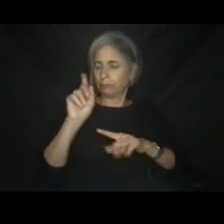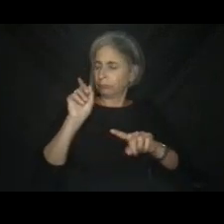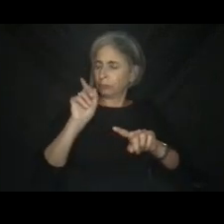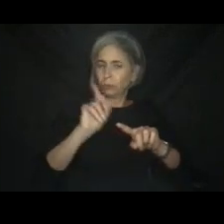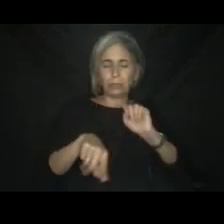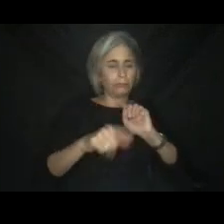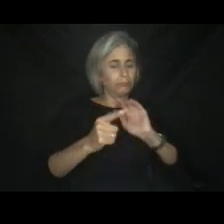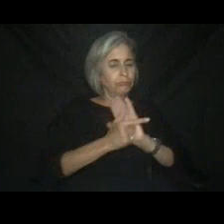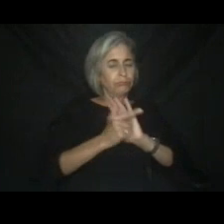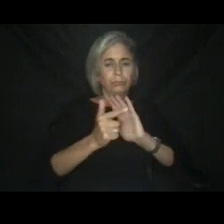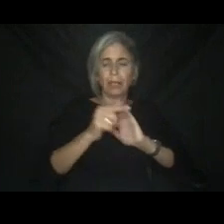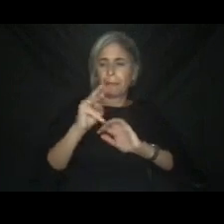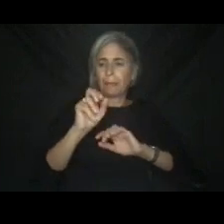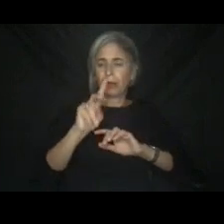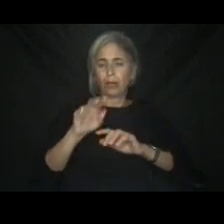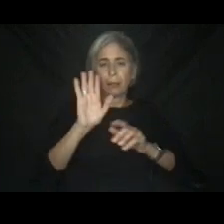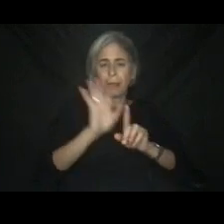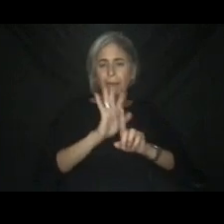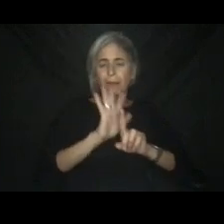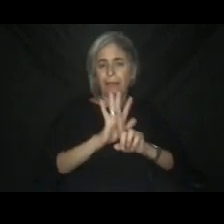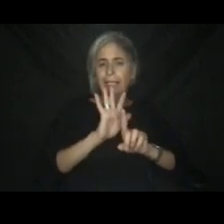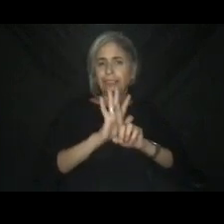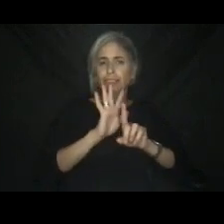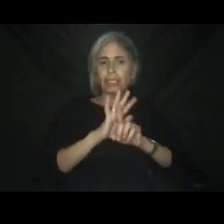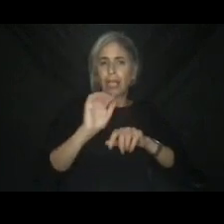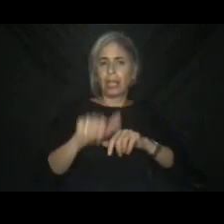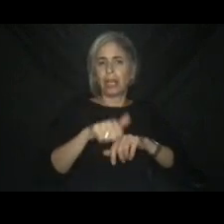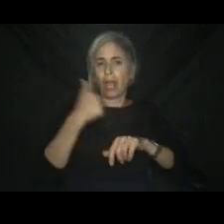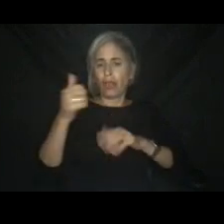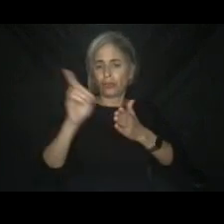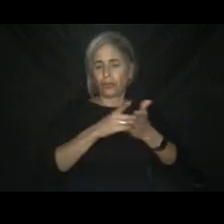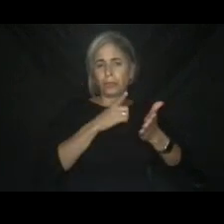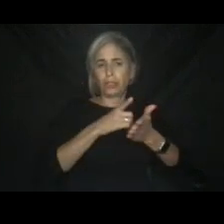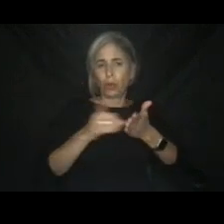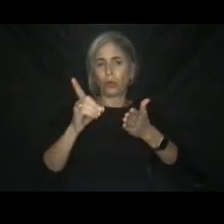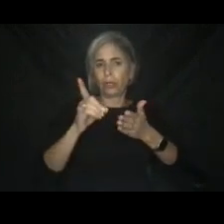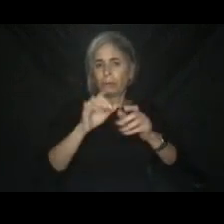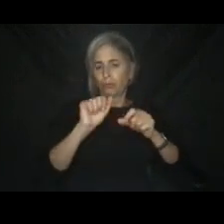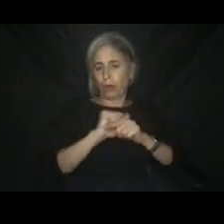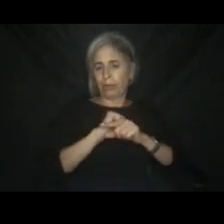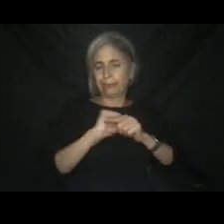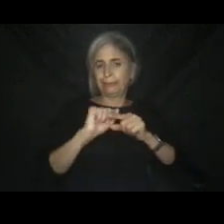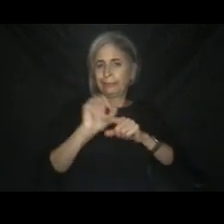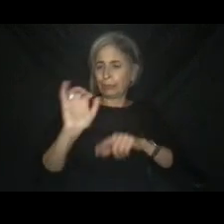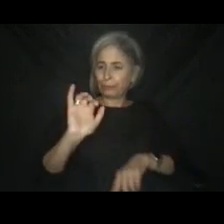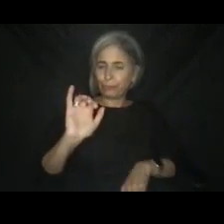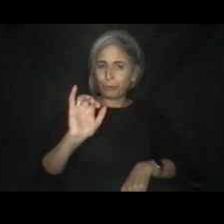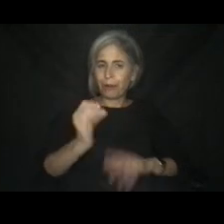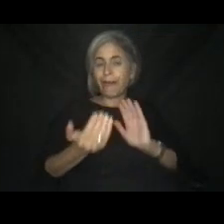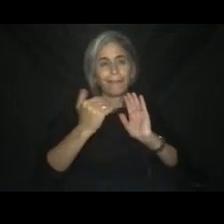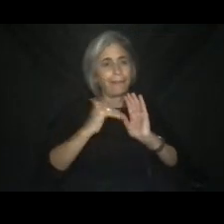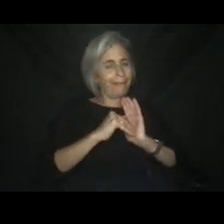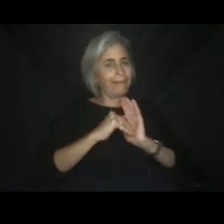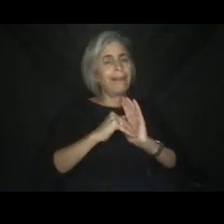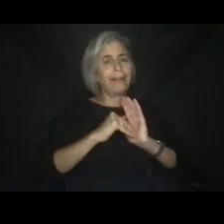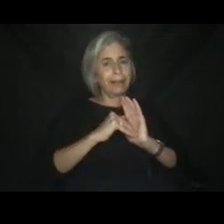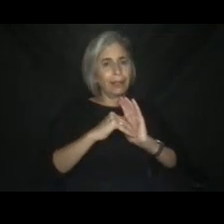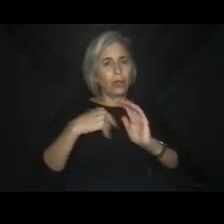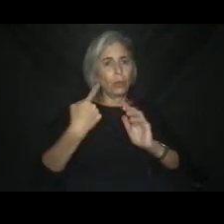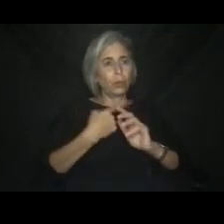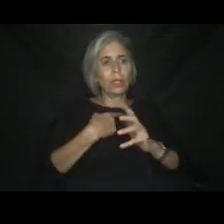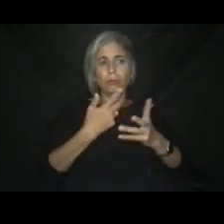dilution of minority population clusters and other discriminatory practices. And again, we